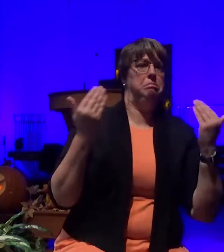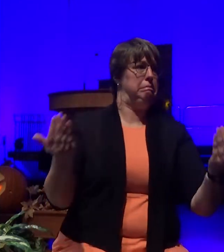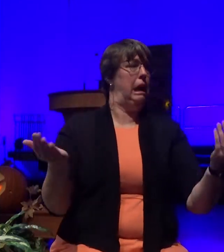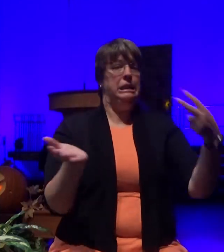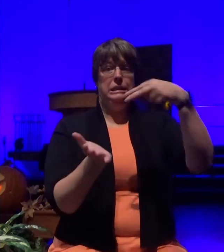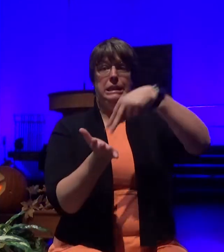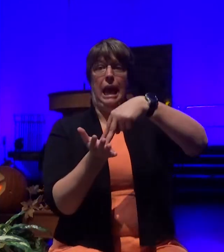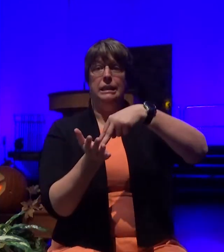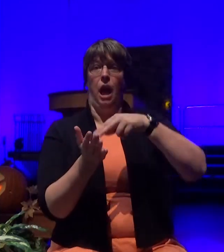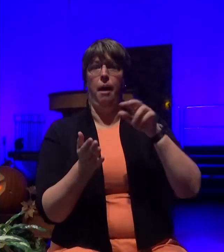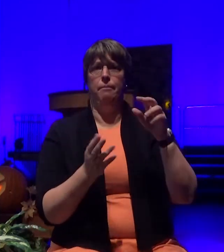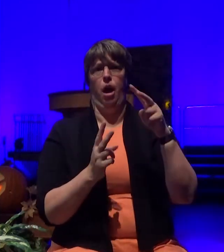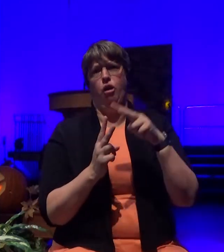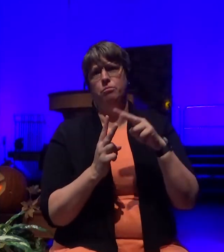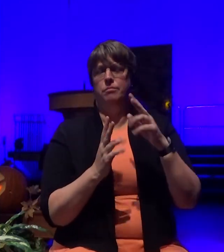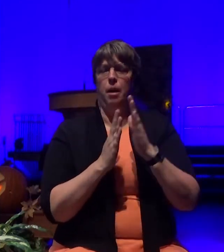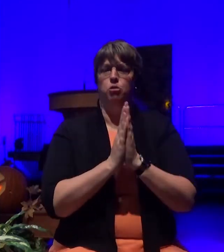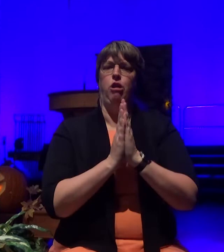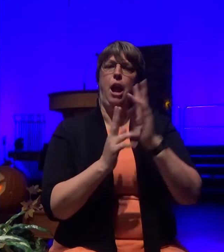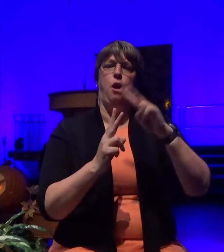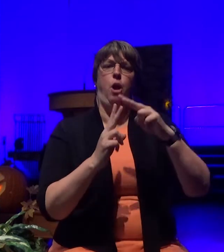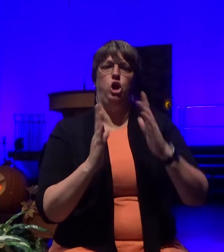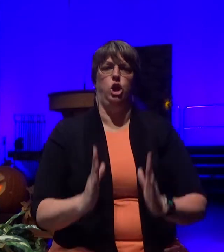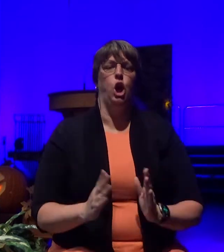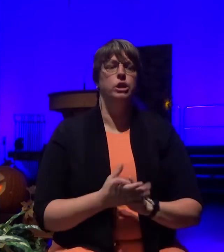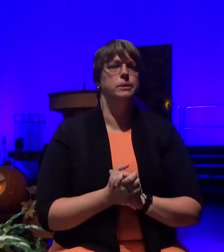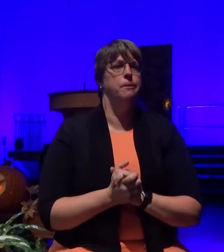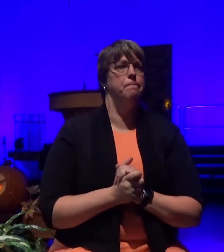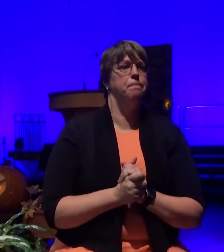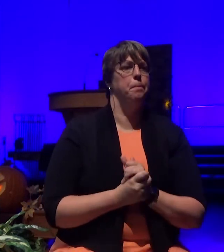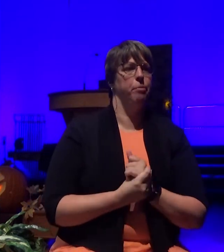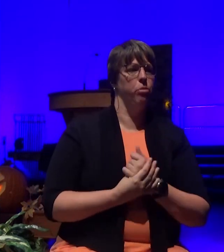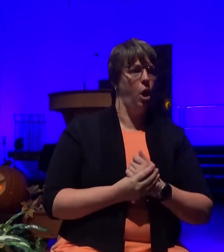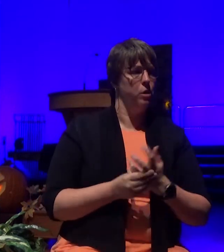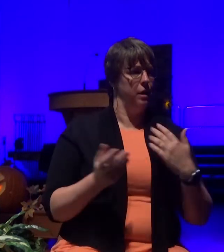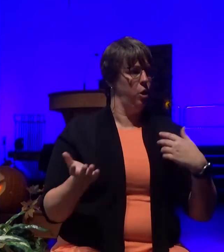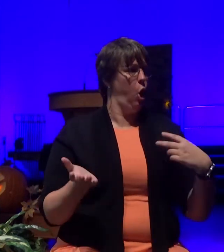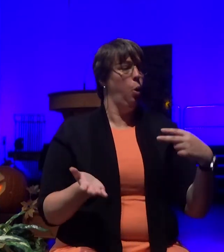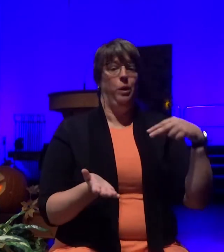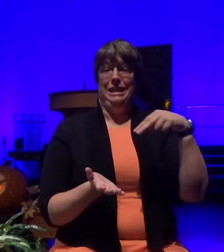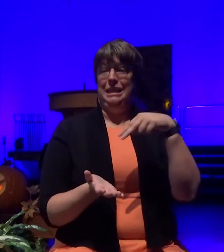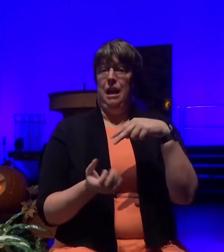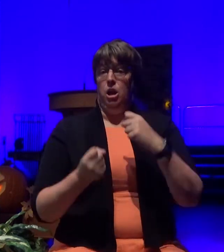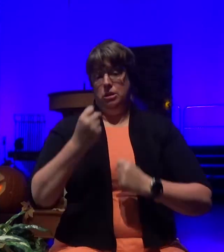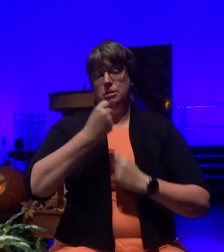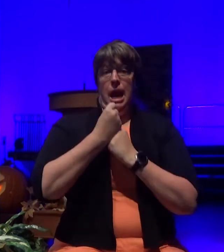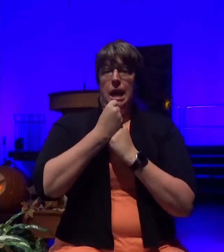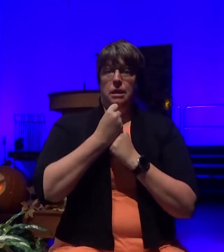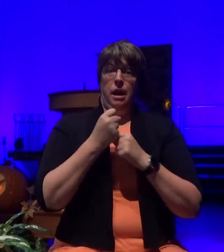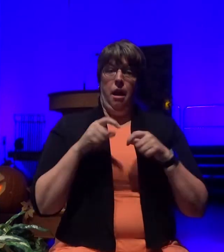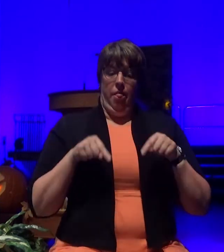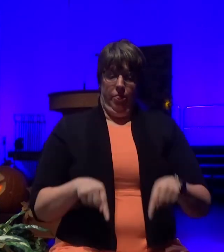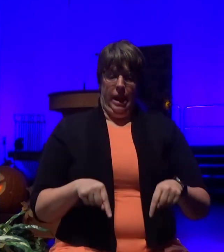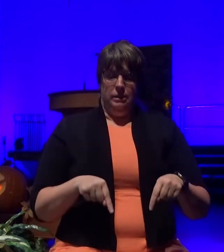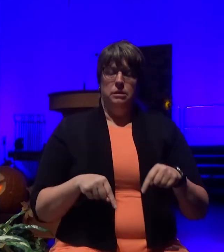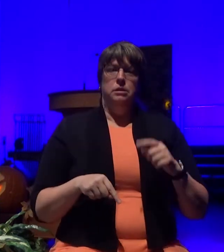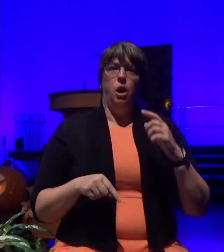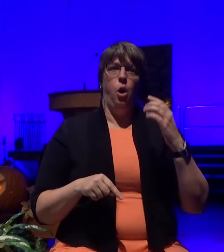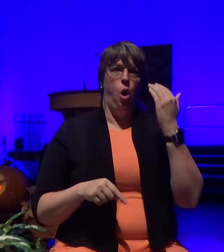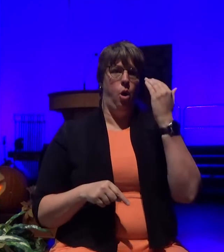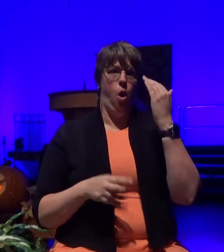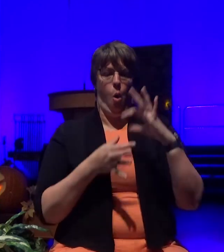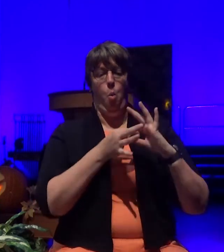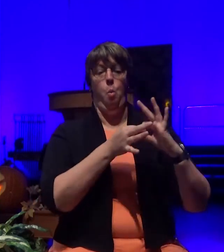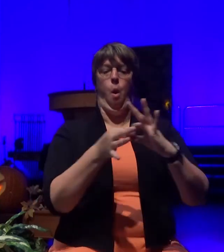as we pray this prayer. We stand in this consciousness of oneness. And I invite us just to breathe and to